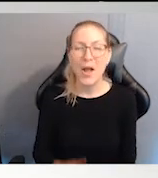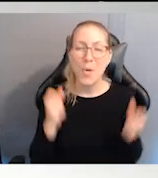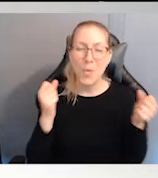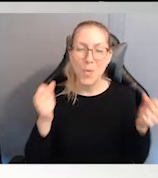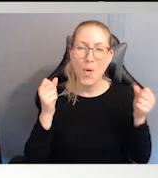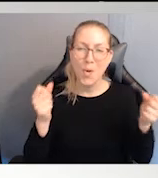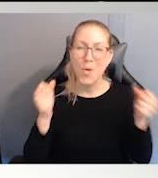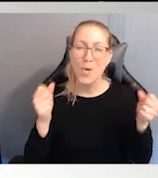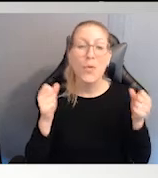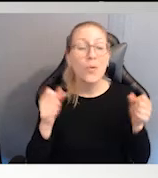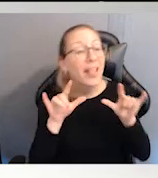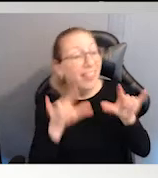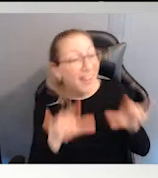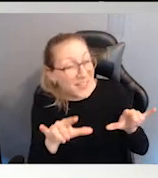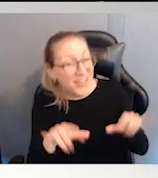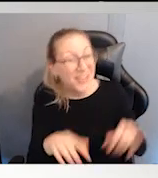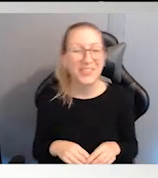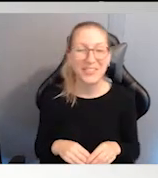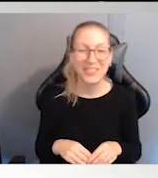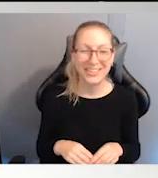We love you.